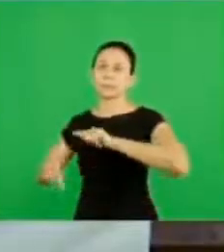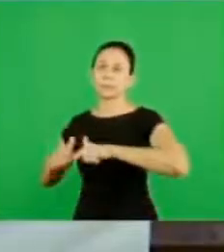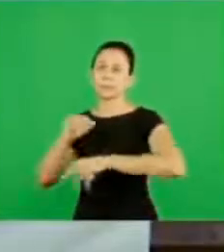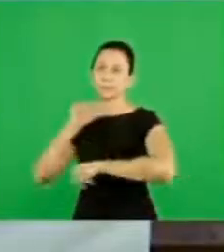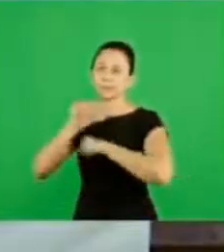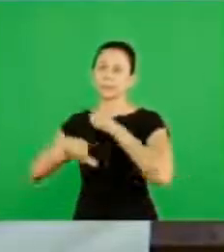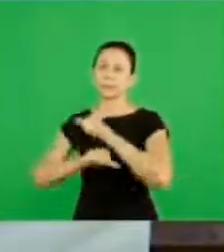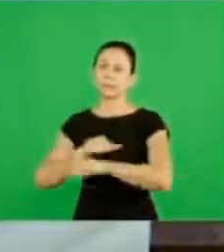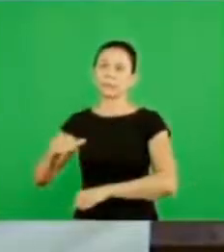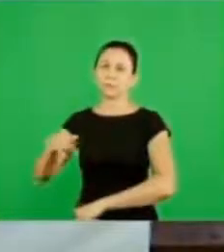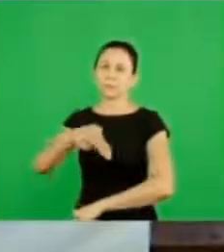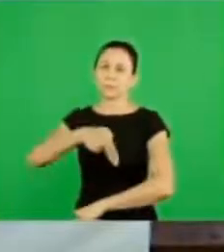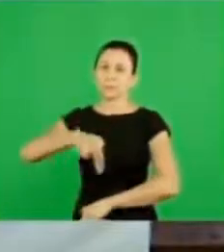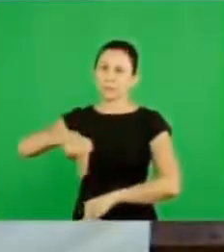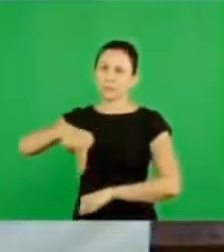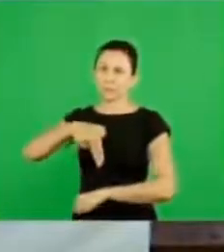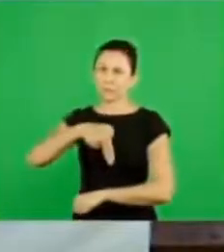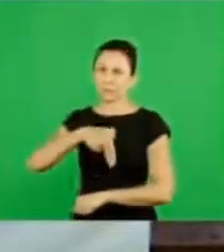understand this. And it says that